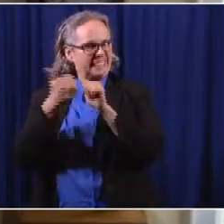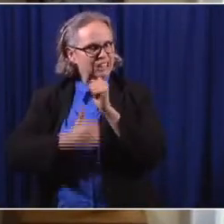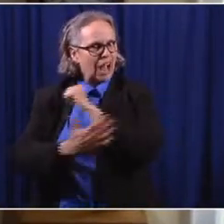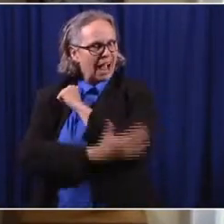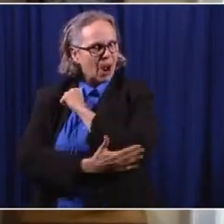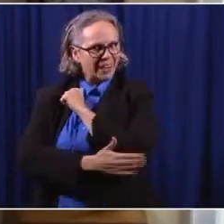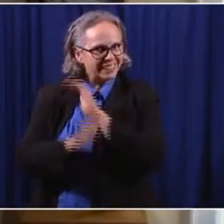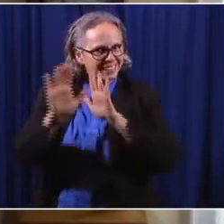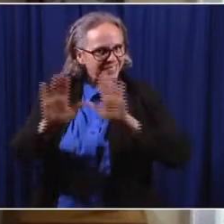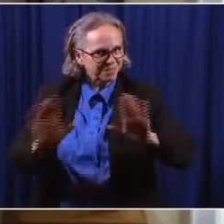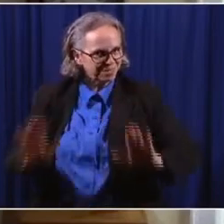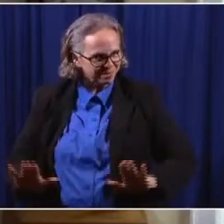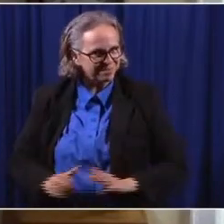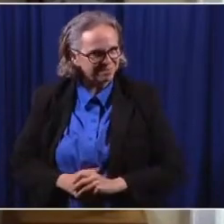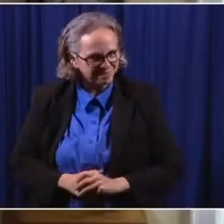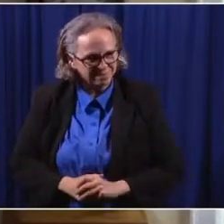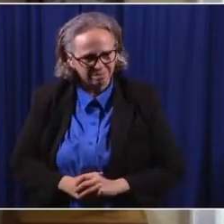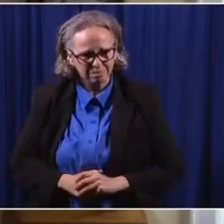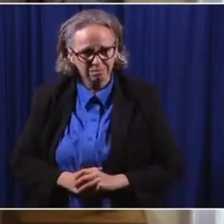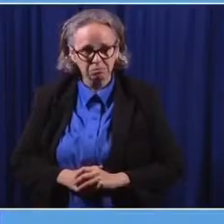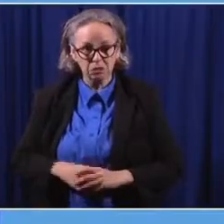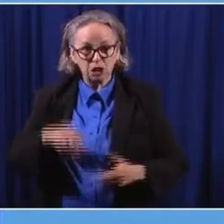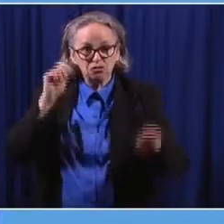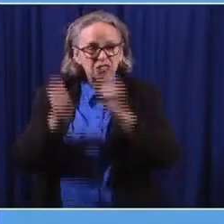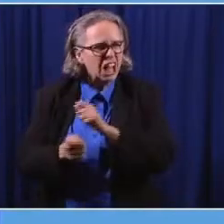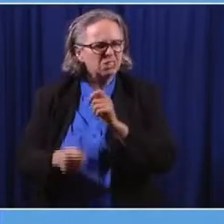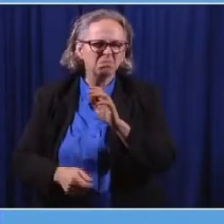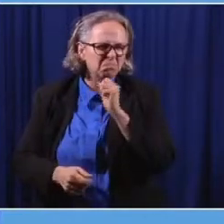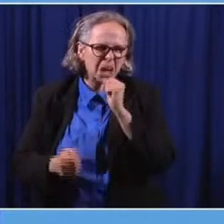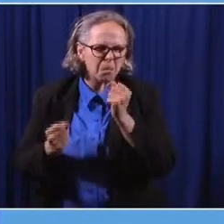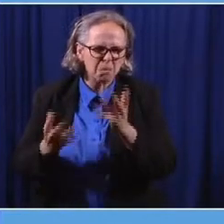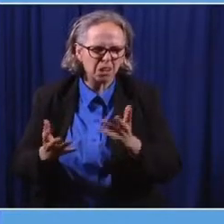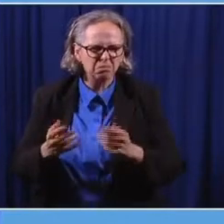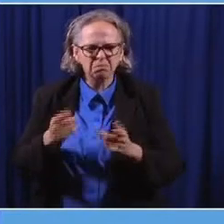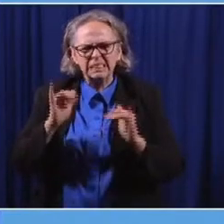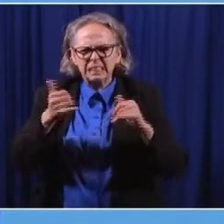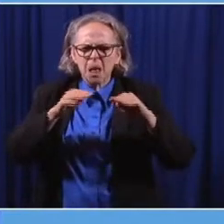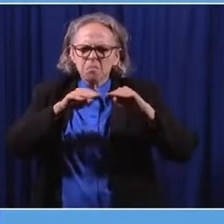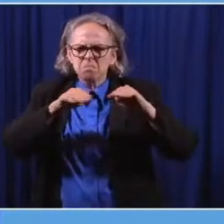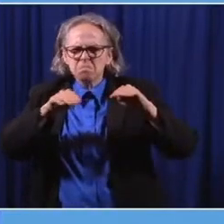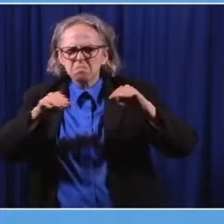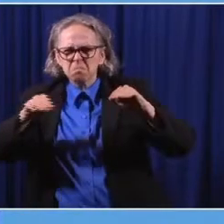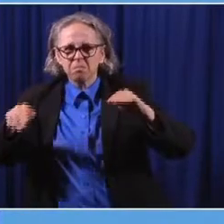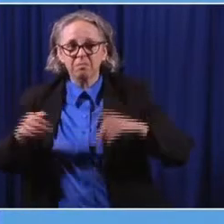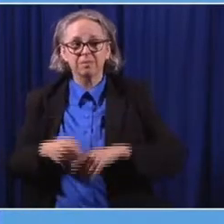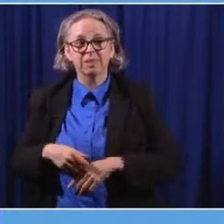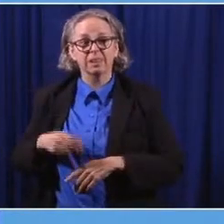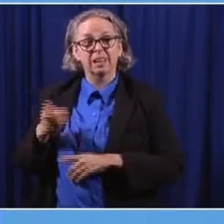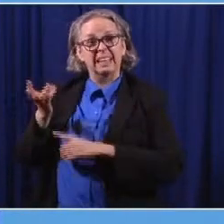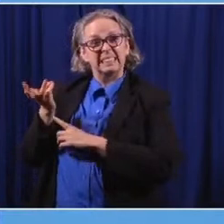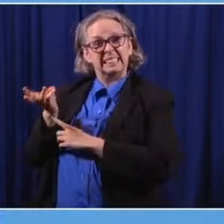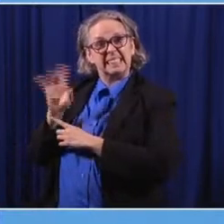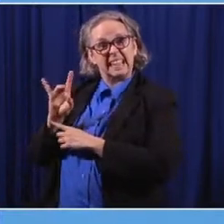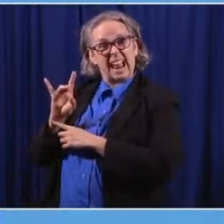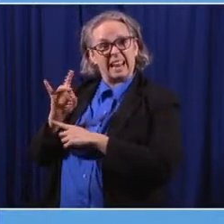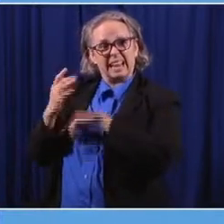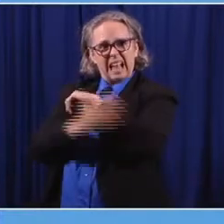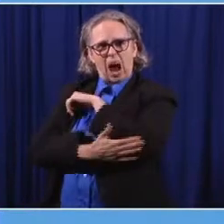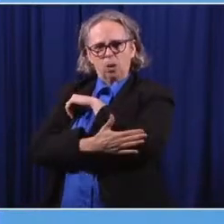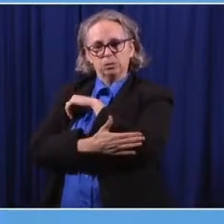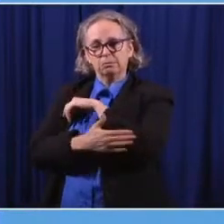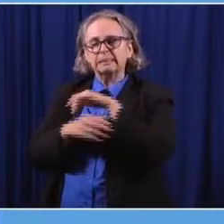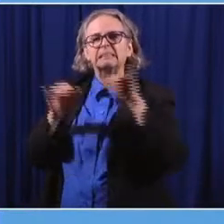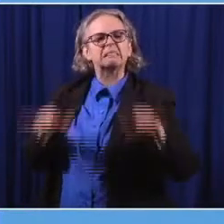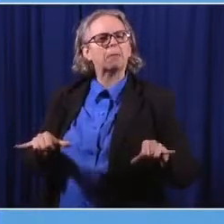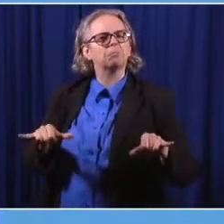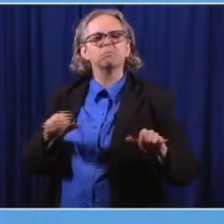a lot of this is stabilized, for good or bad. 68 of our counties stay at the same level this week. 9 counties dropped from